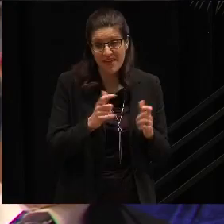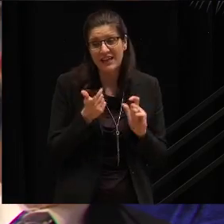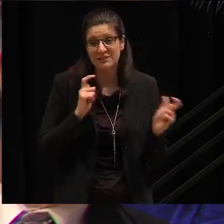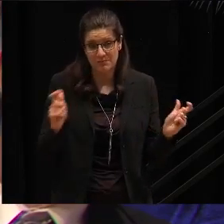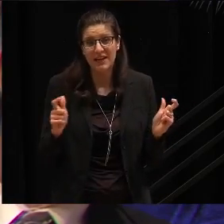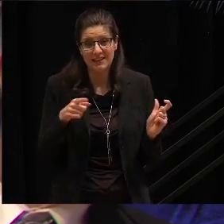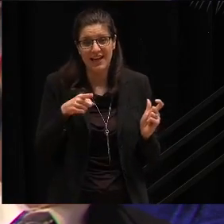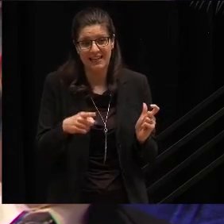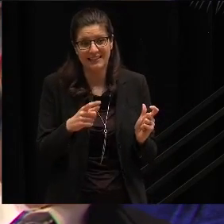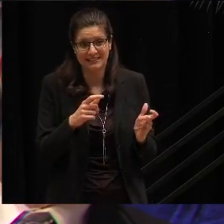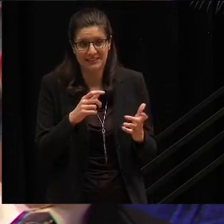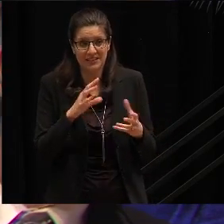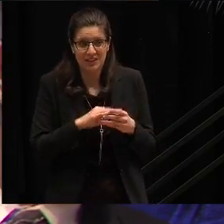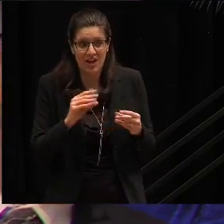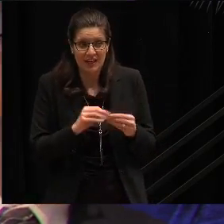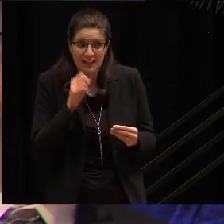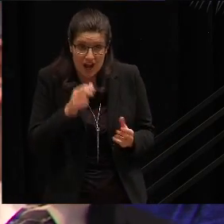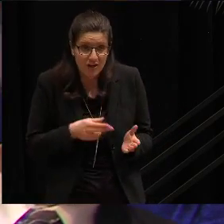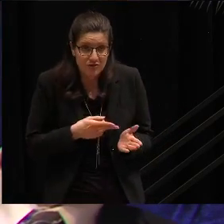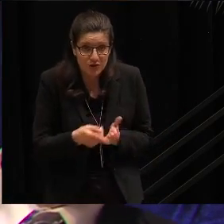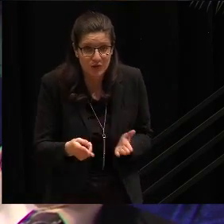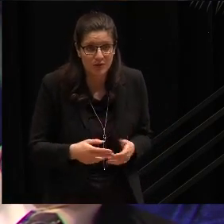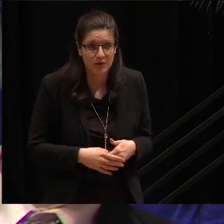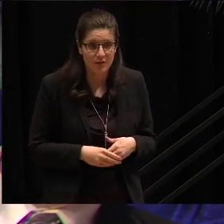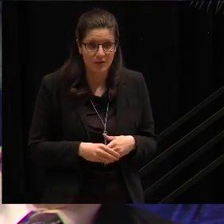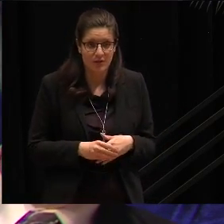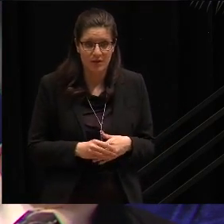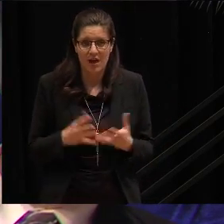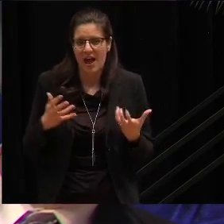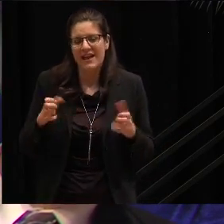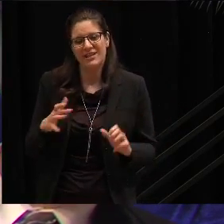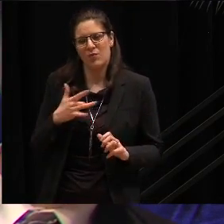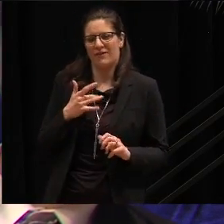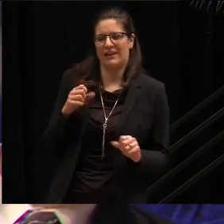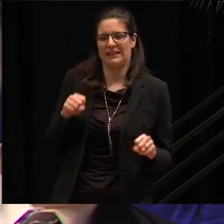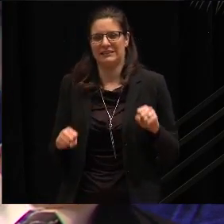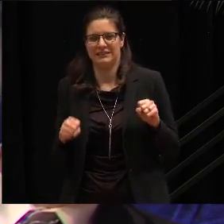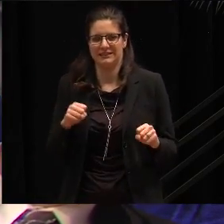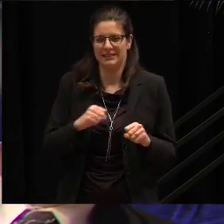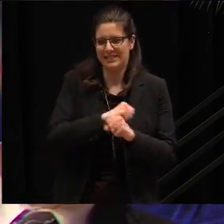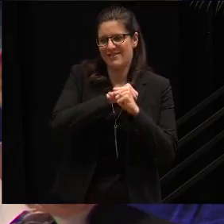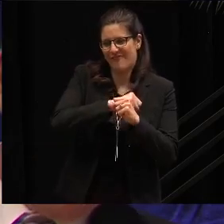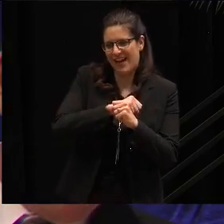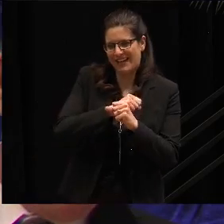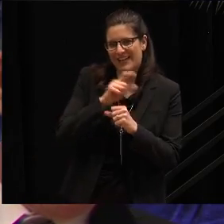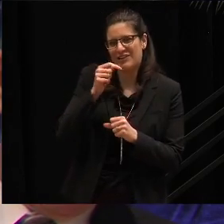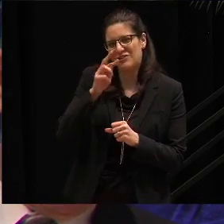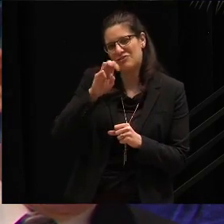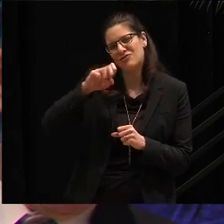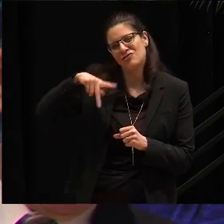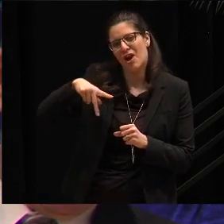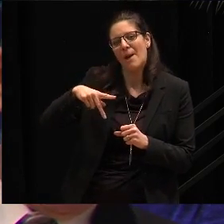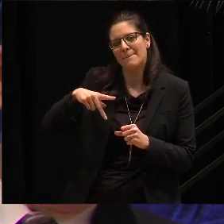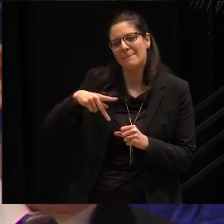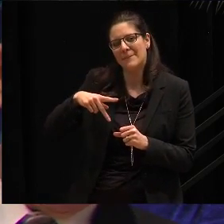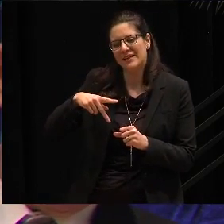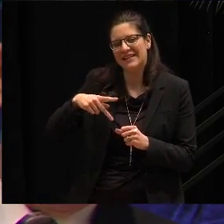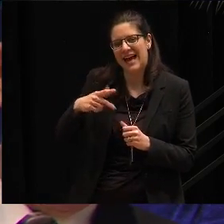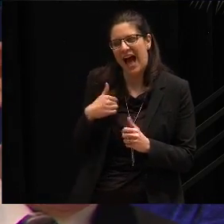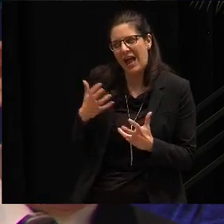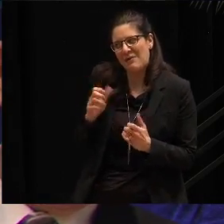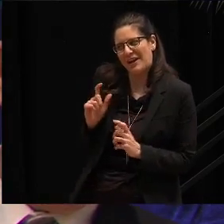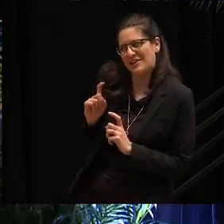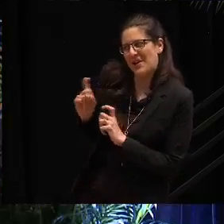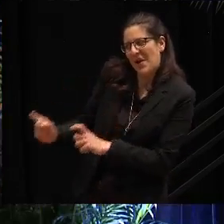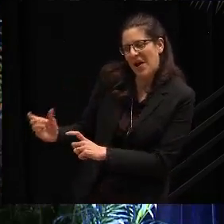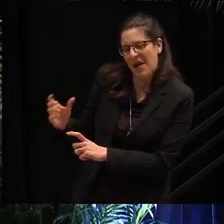Okay. So I just, so the balance here, and I didn't want to be put in a position of defending President Trump tonight. I was leaving that up to Brent.